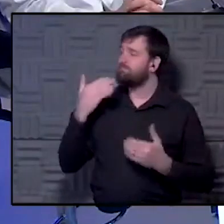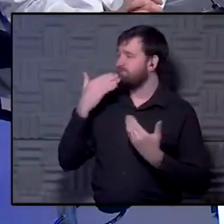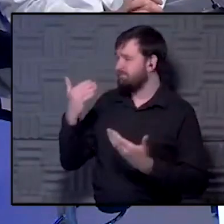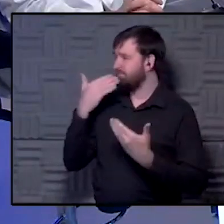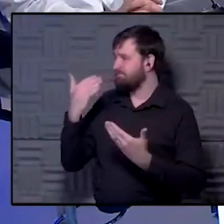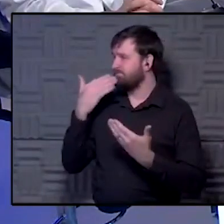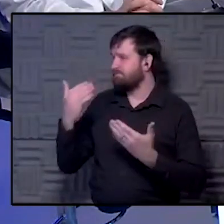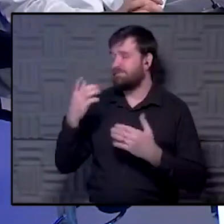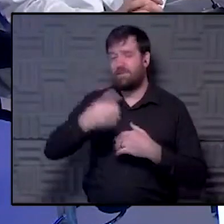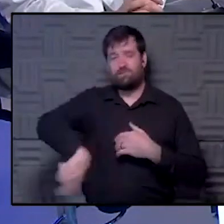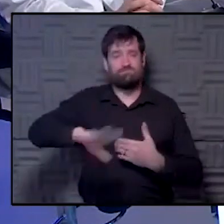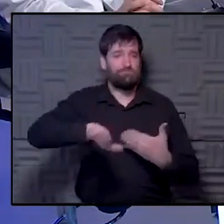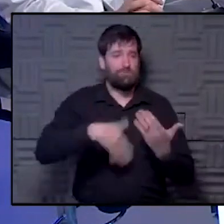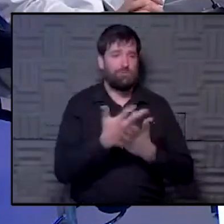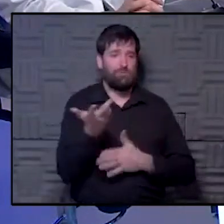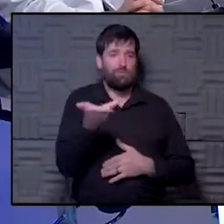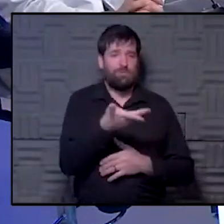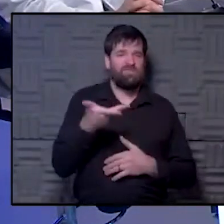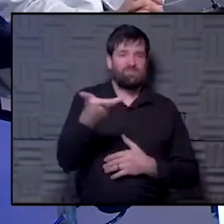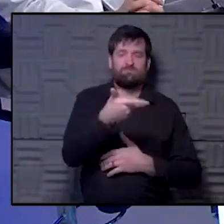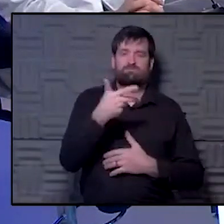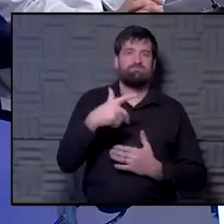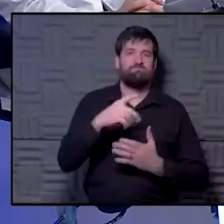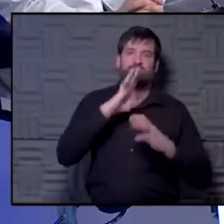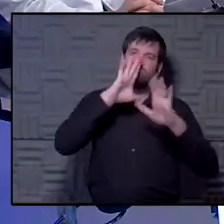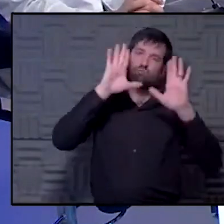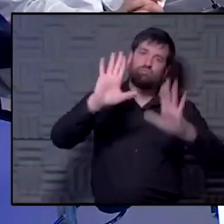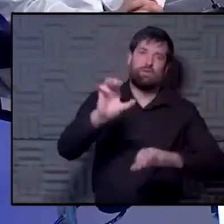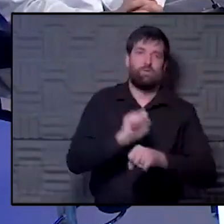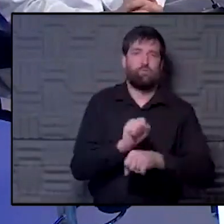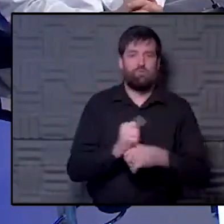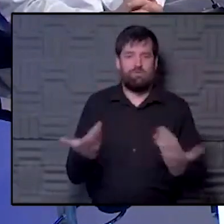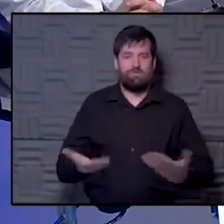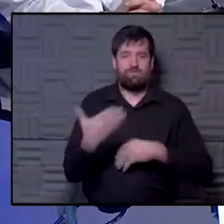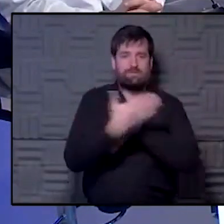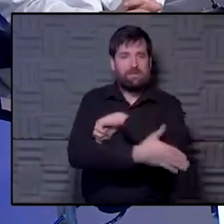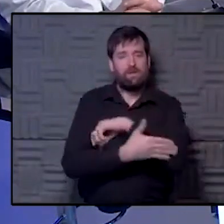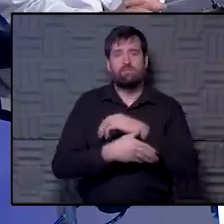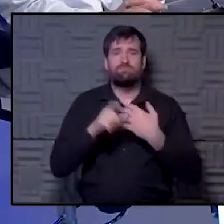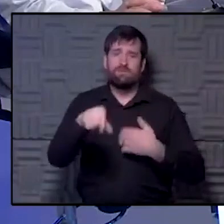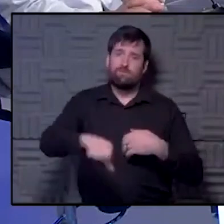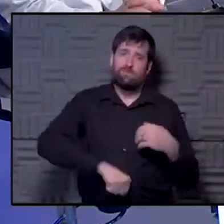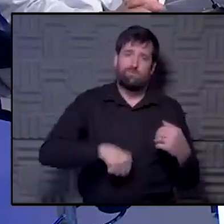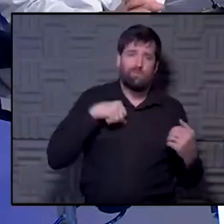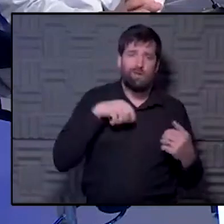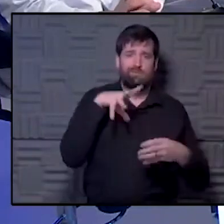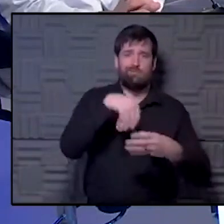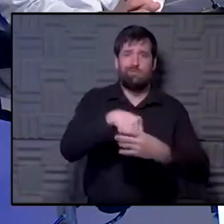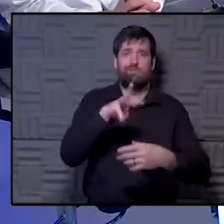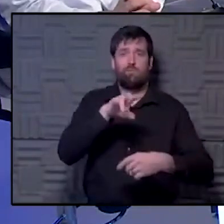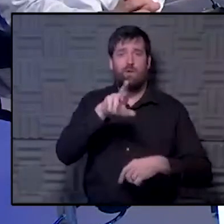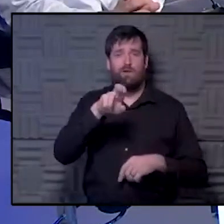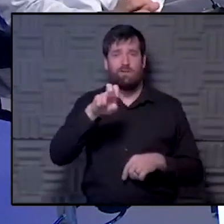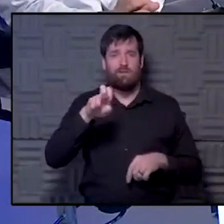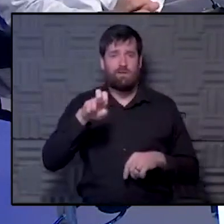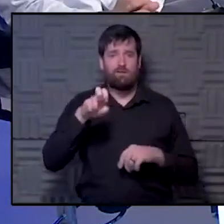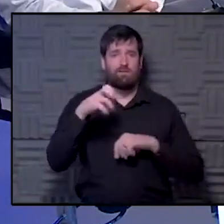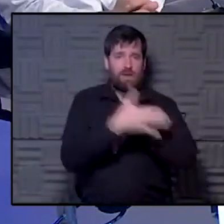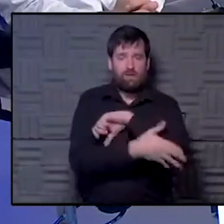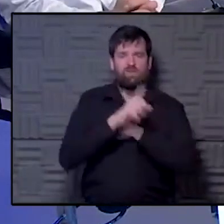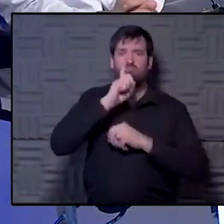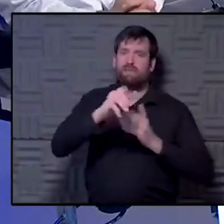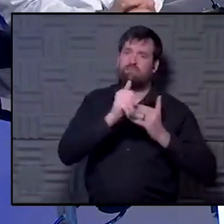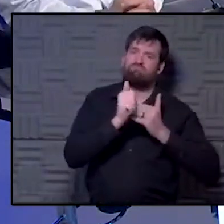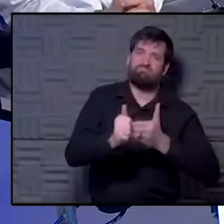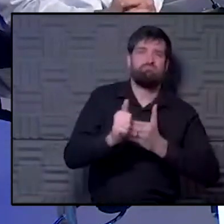you. And thanks to all three of you all. You guys just have done such great work in our county, and we just have to be proud to be part of Wyandotte County because it's really led the